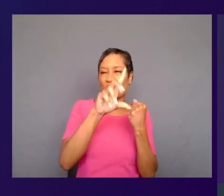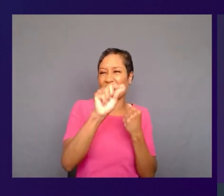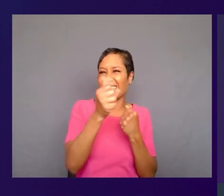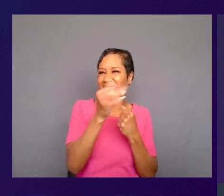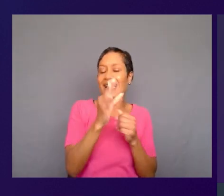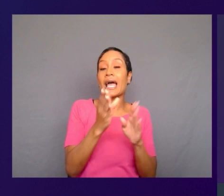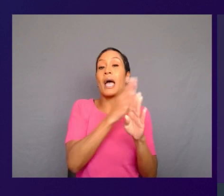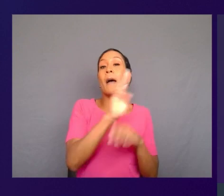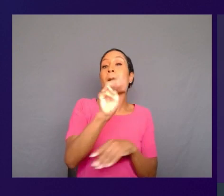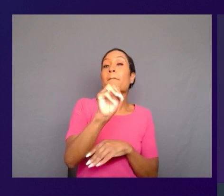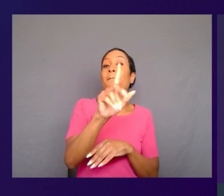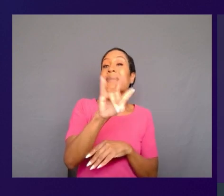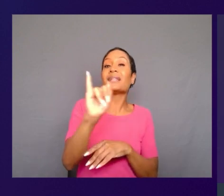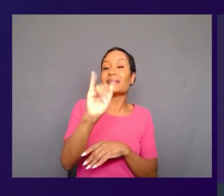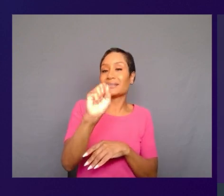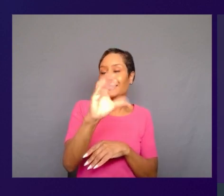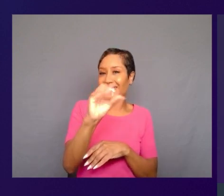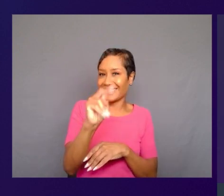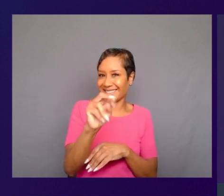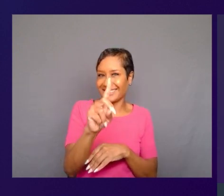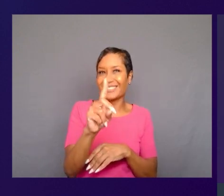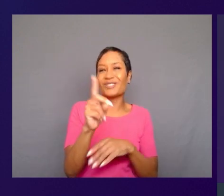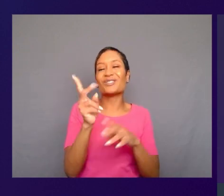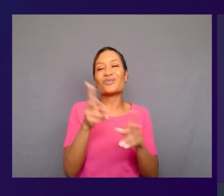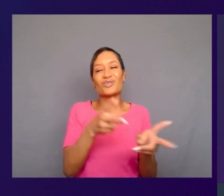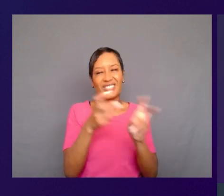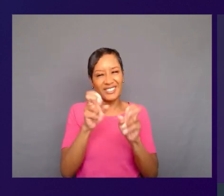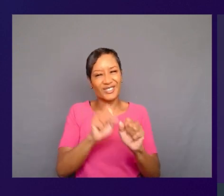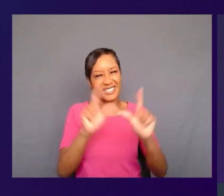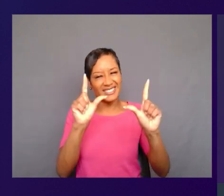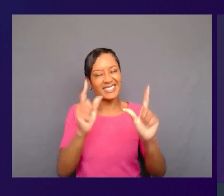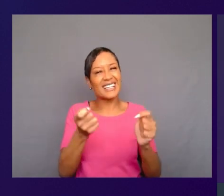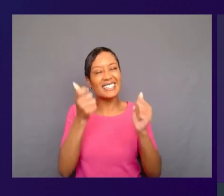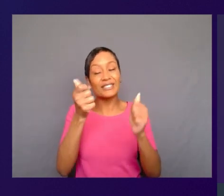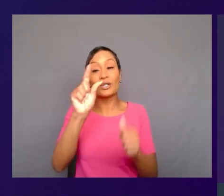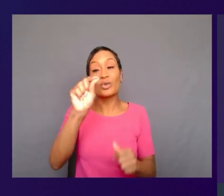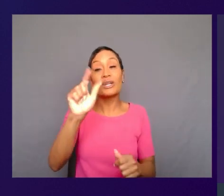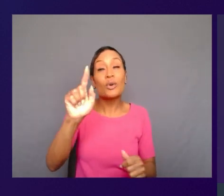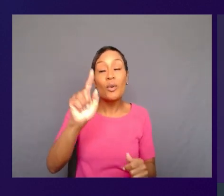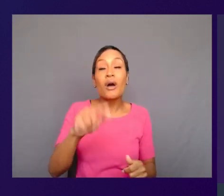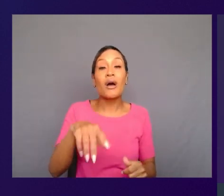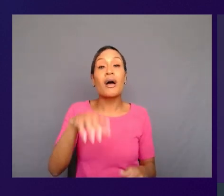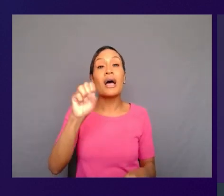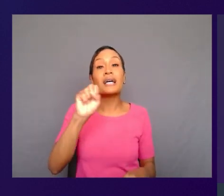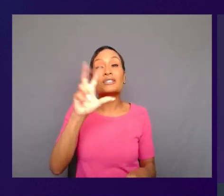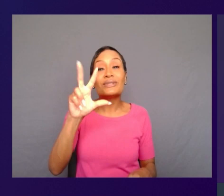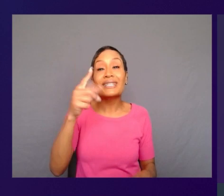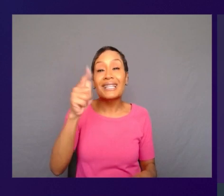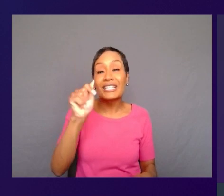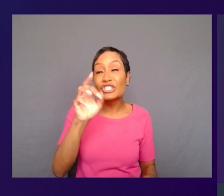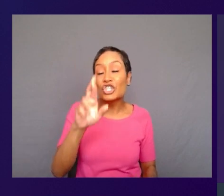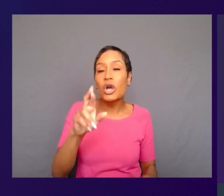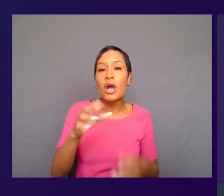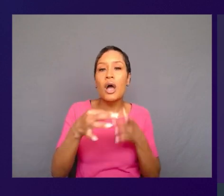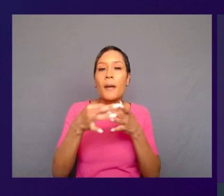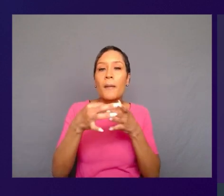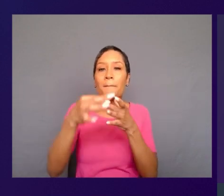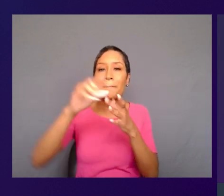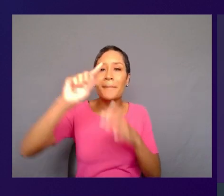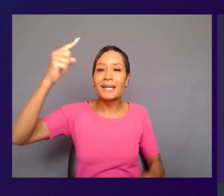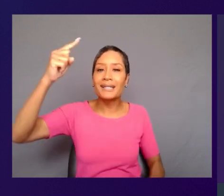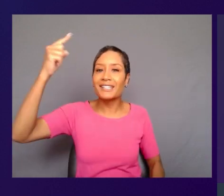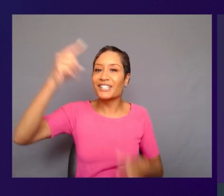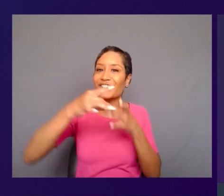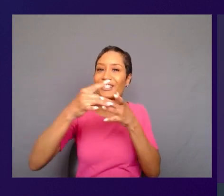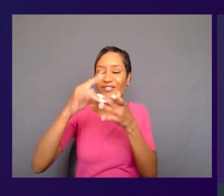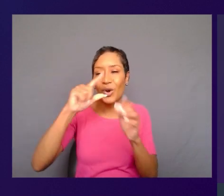retrieval storage class, S3 Glacier Instant Retrieval in 2021, Amazon S3 Glacier has been a pioneer in the cloud cold storage